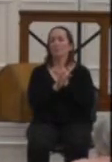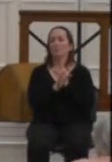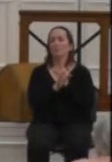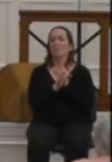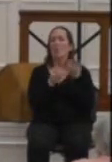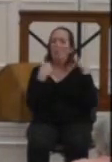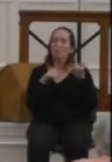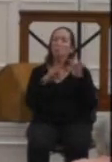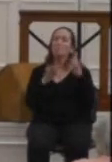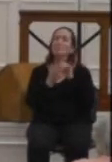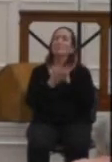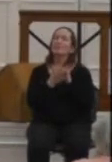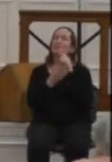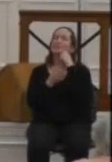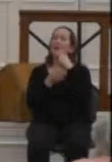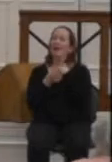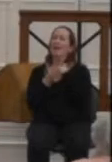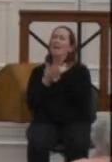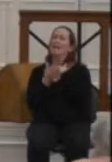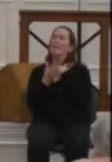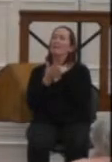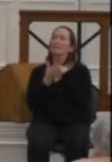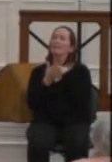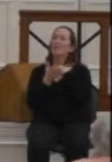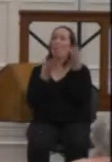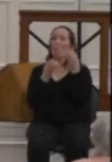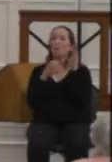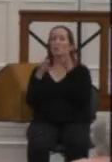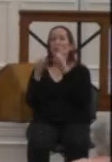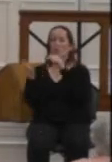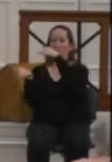that, he says, I would like to do this.